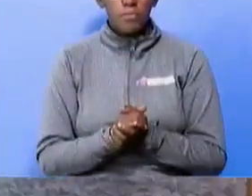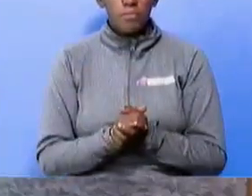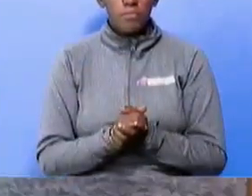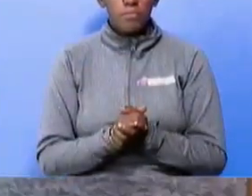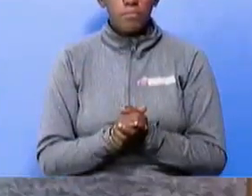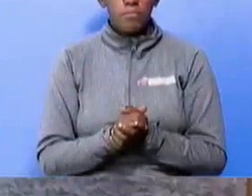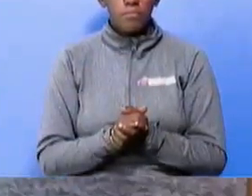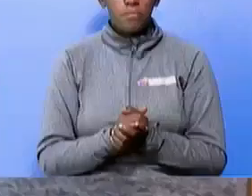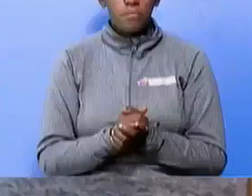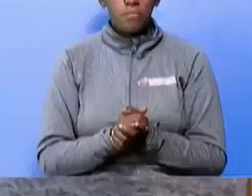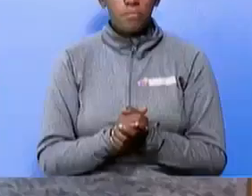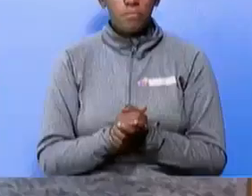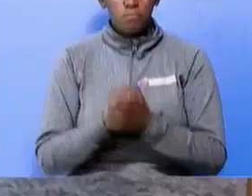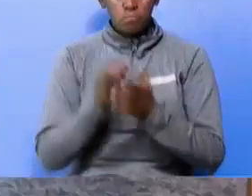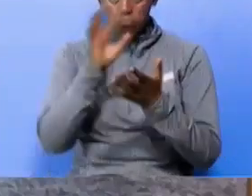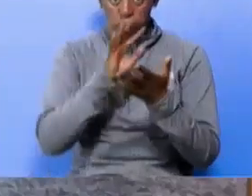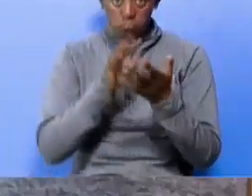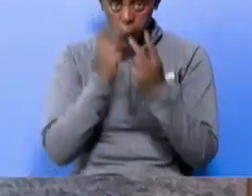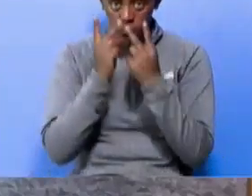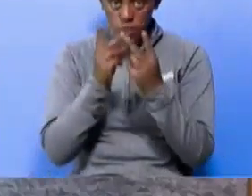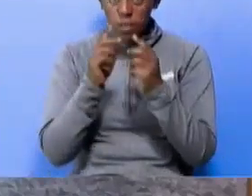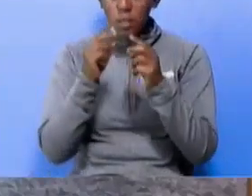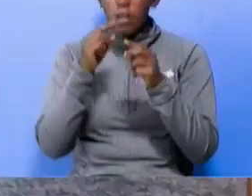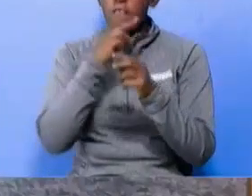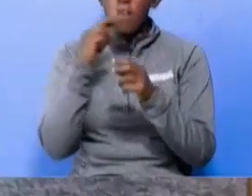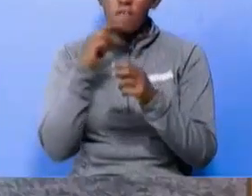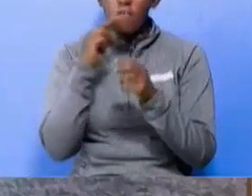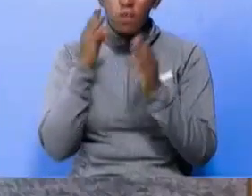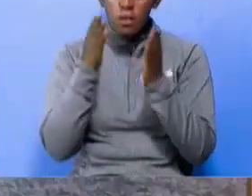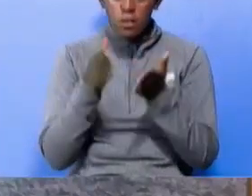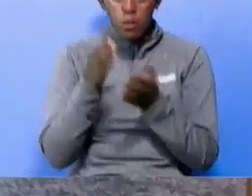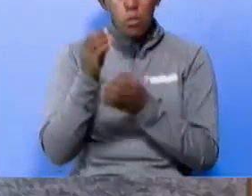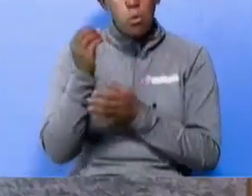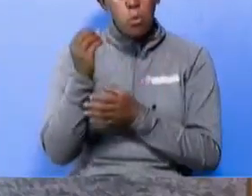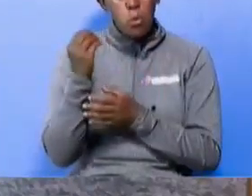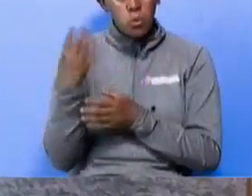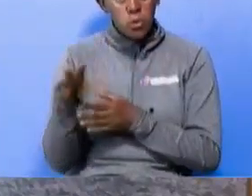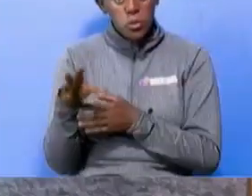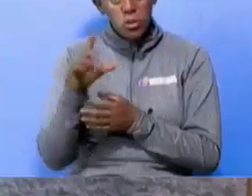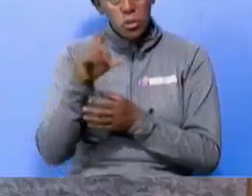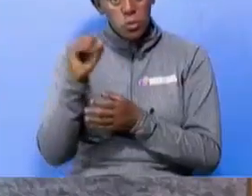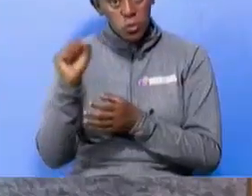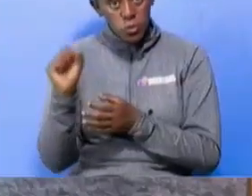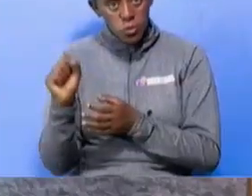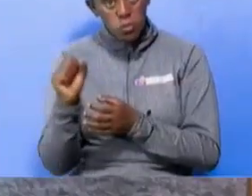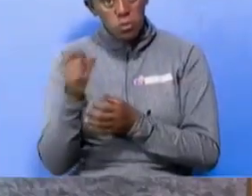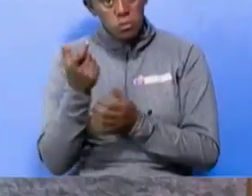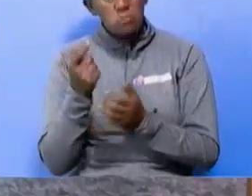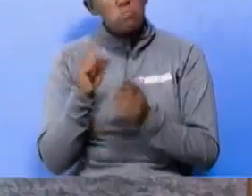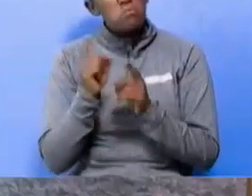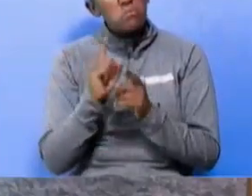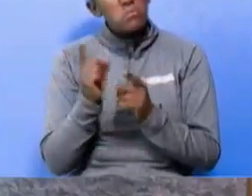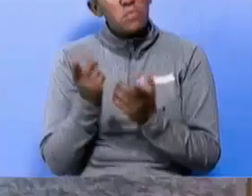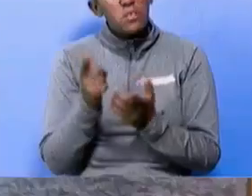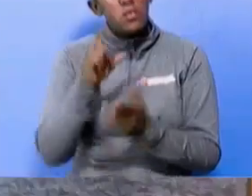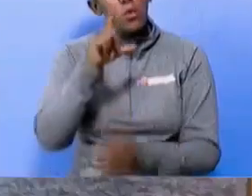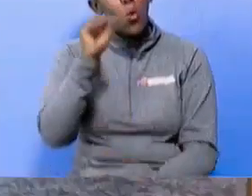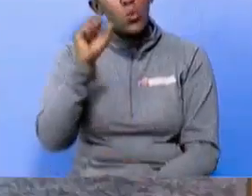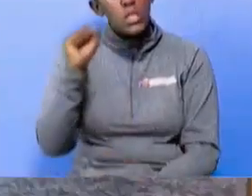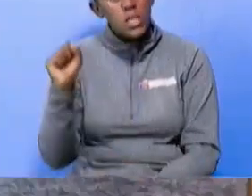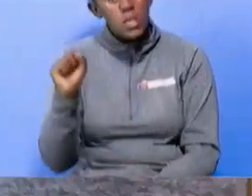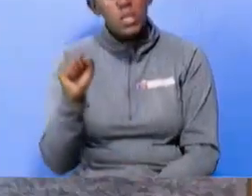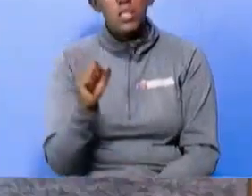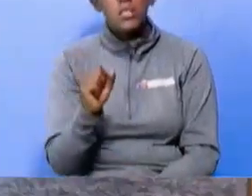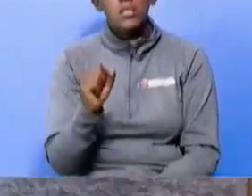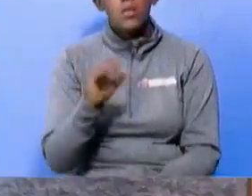Let's go and see these all the verbs. What are the verbs? Laws. Yeah, try to identify the verbs. Thank